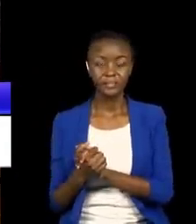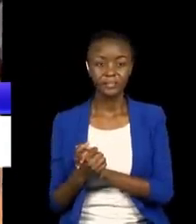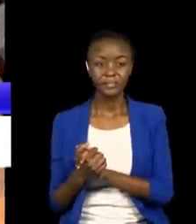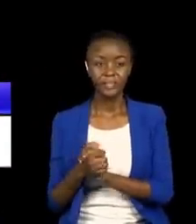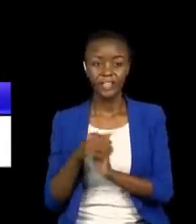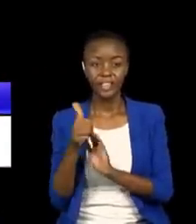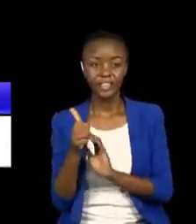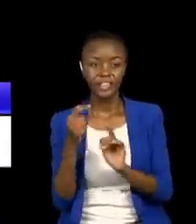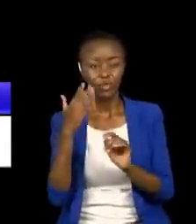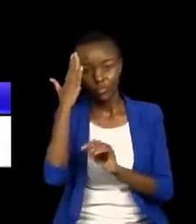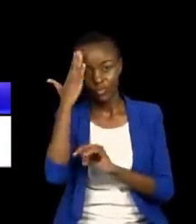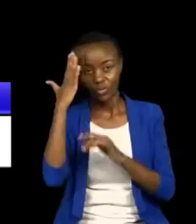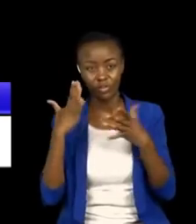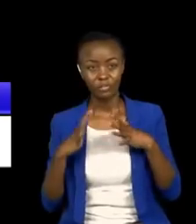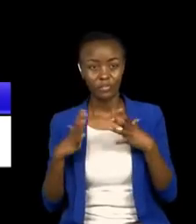influencers,